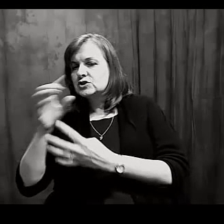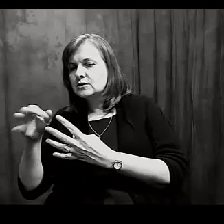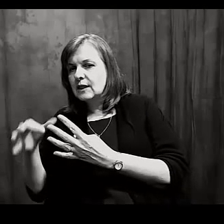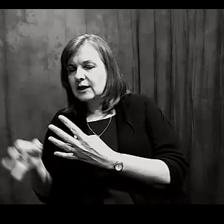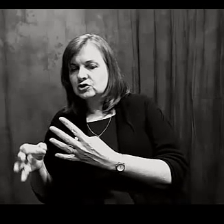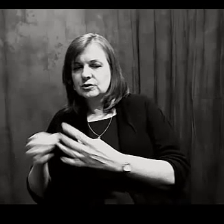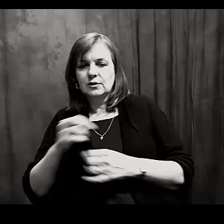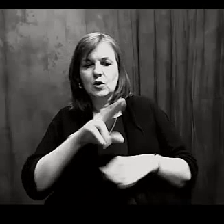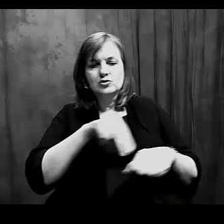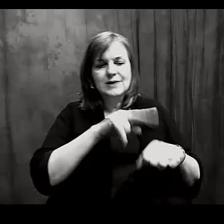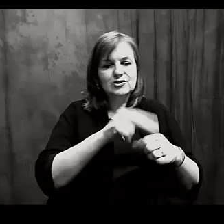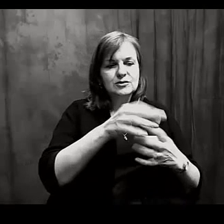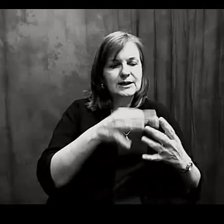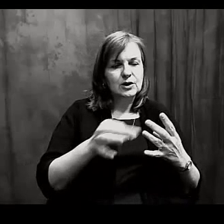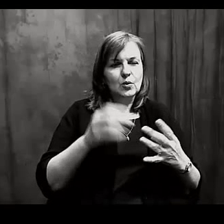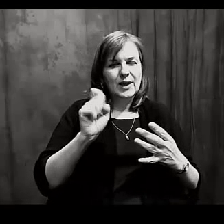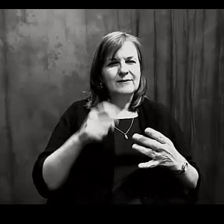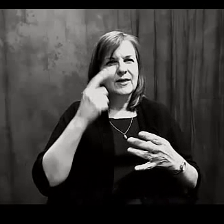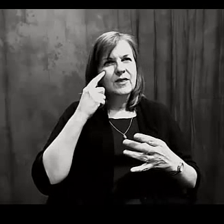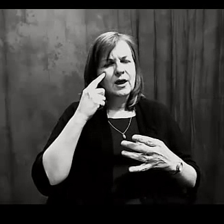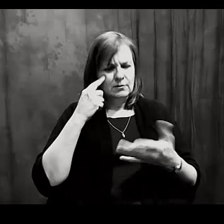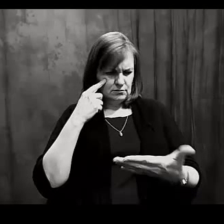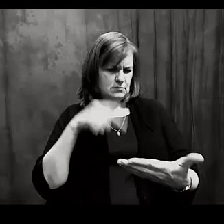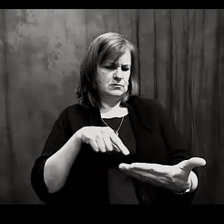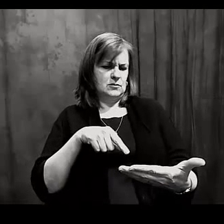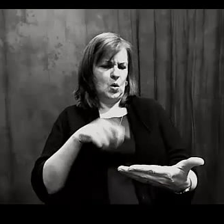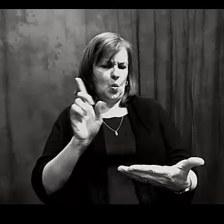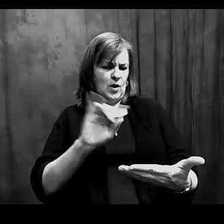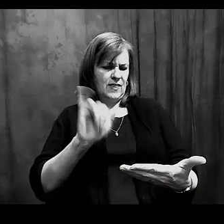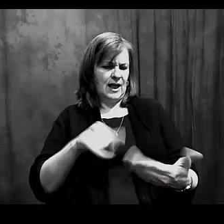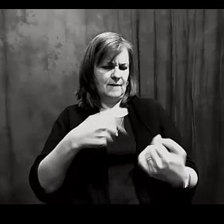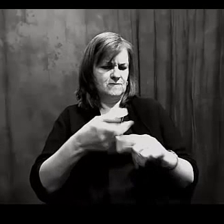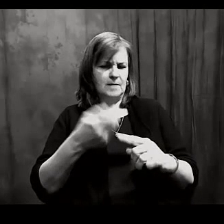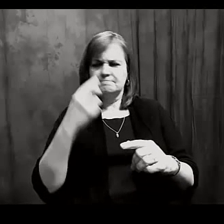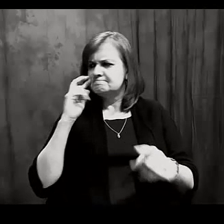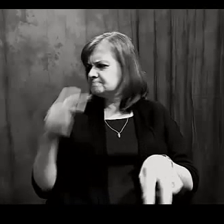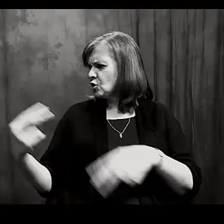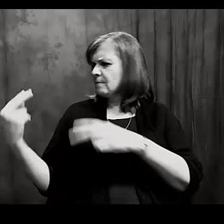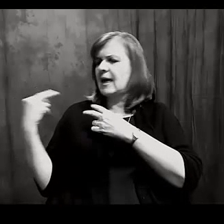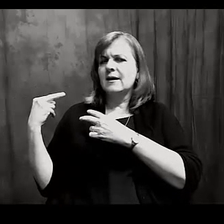our goal is going to be constantly to turn around and say, okay, where did this come from?